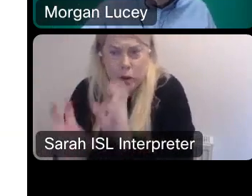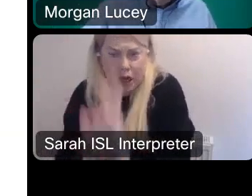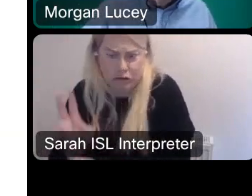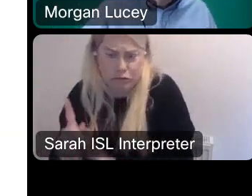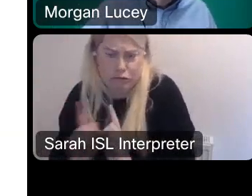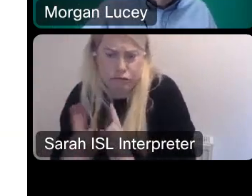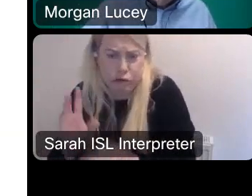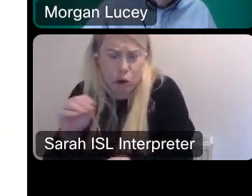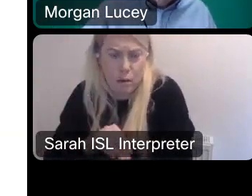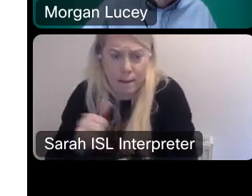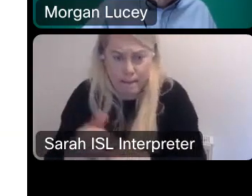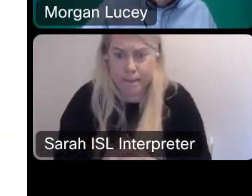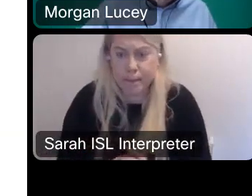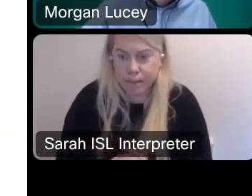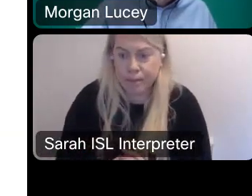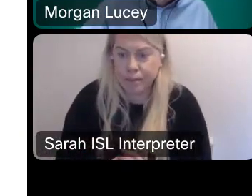So